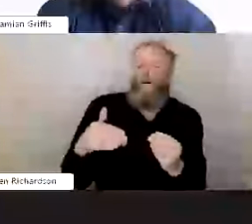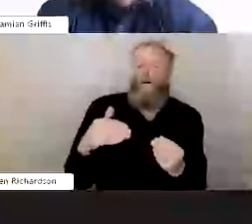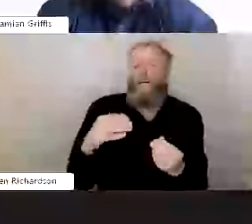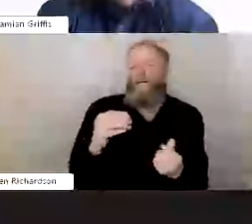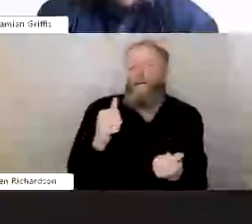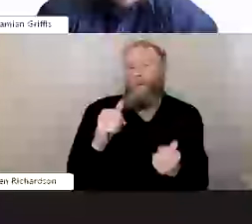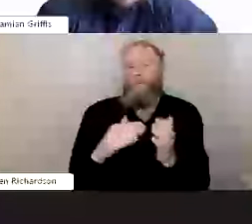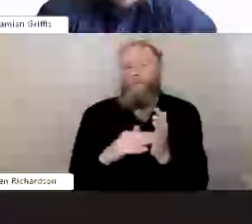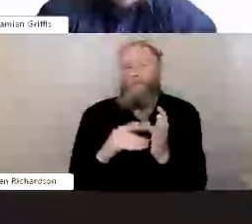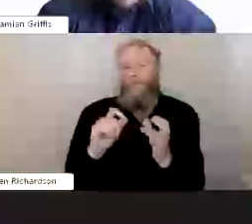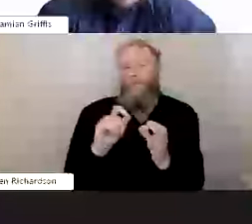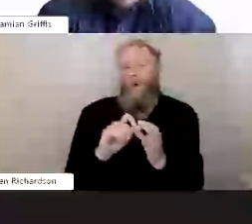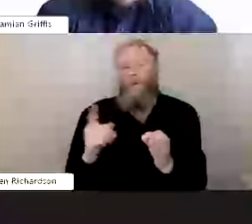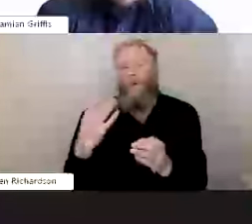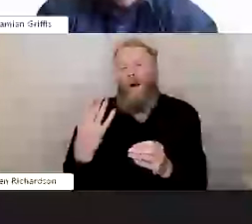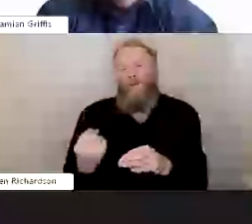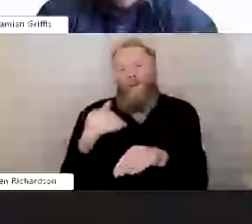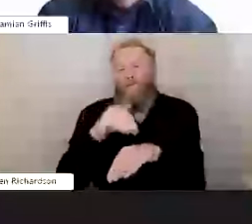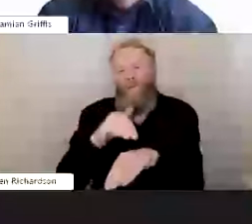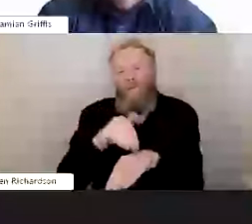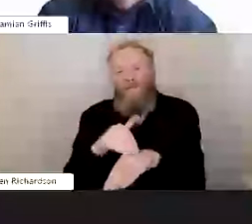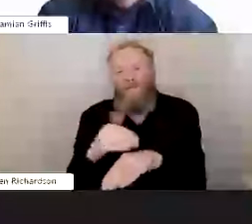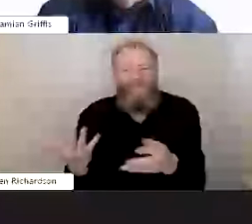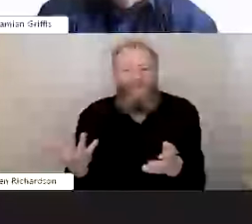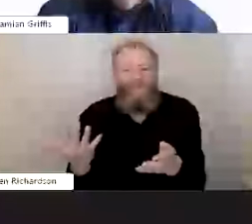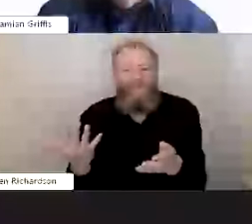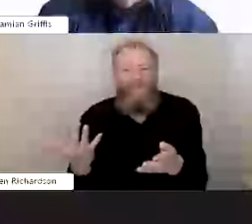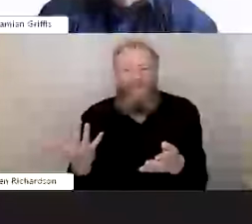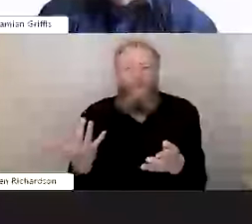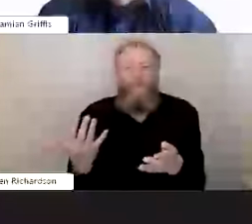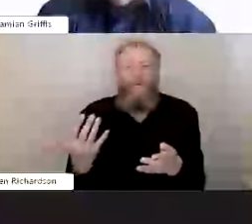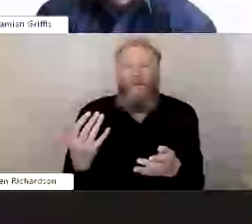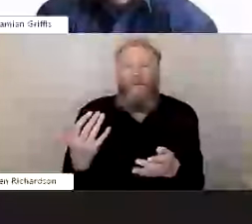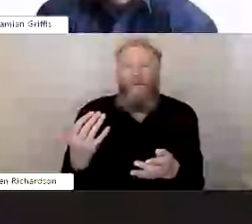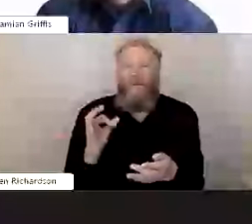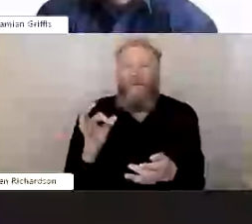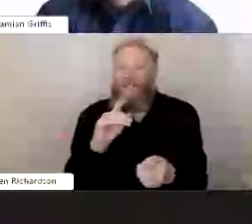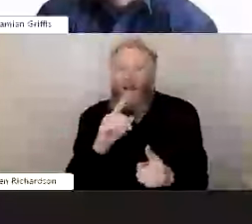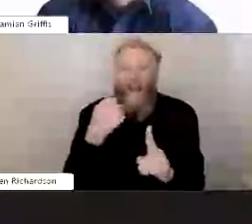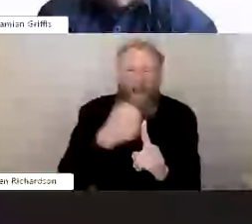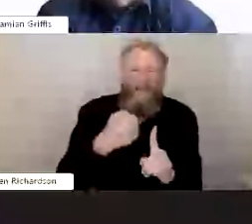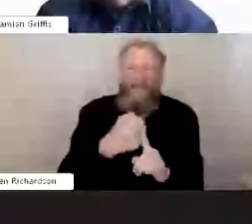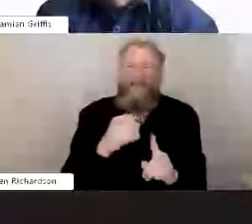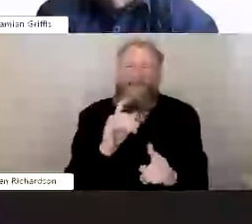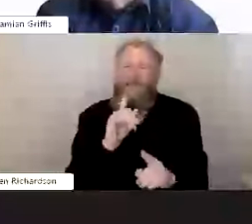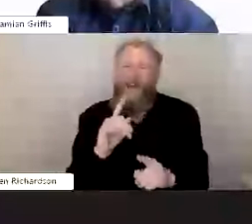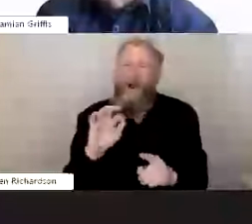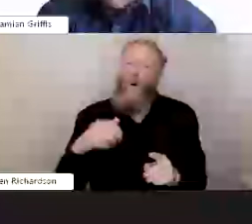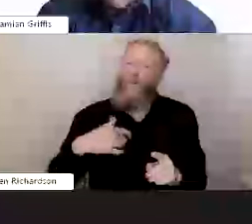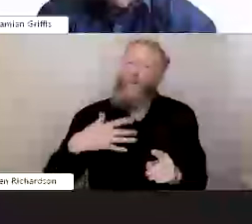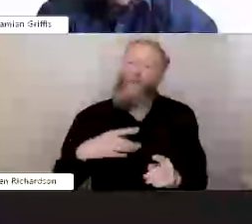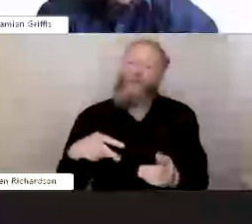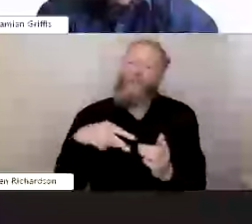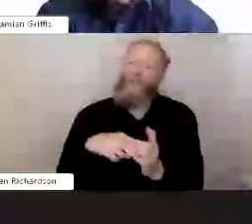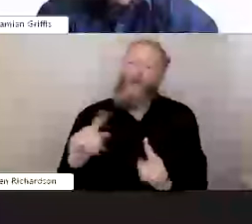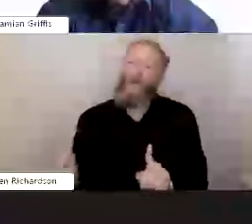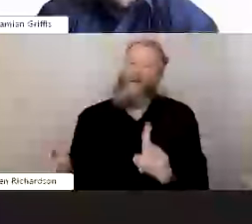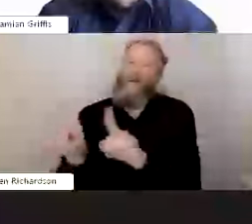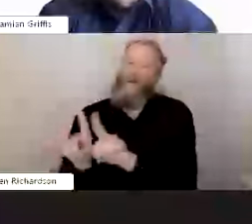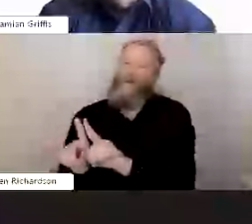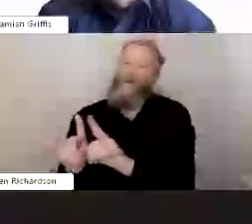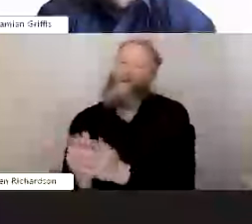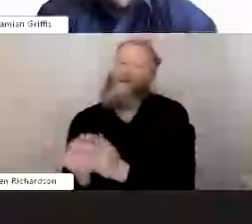advocacy is a term that's not used often, or we just want to stand beside you, or we've got some knowledge we want to